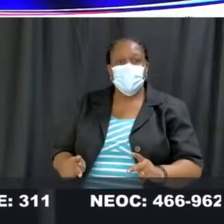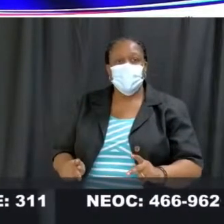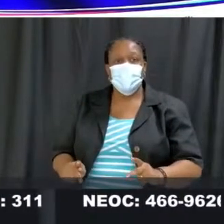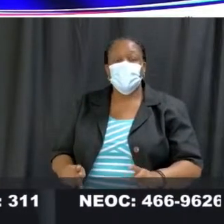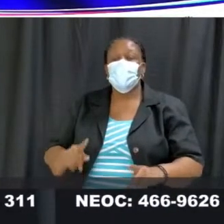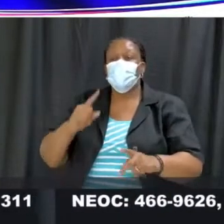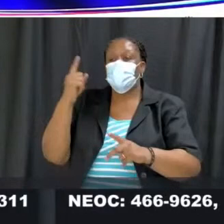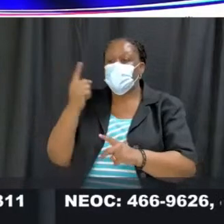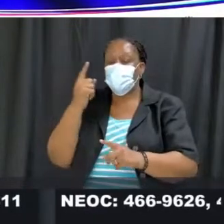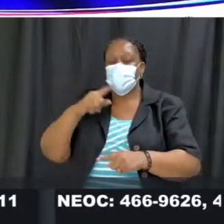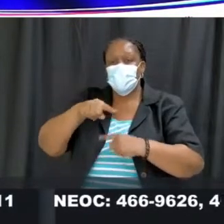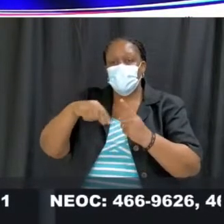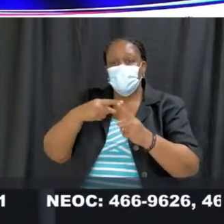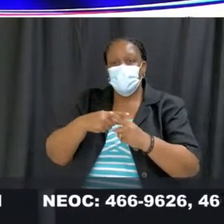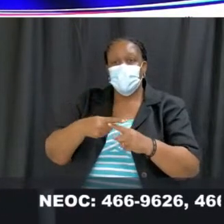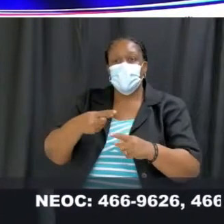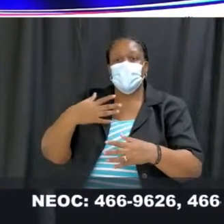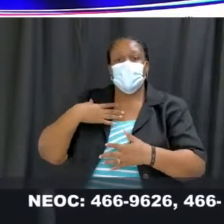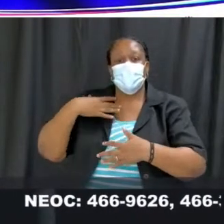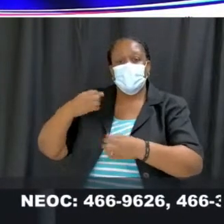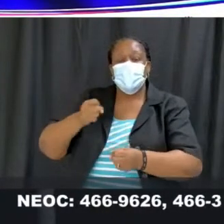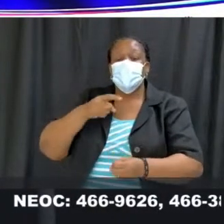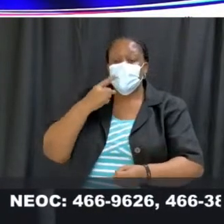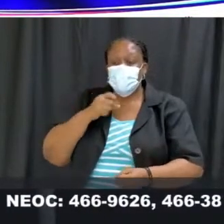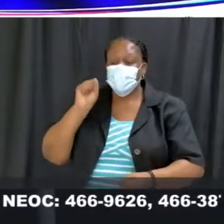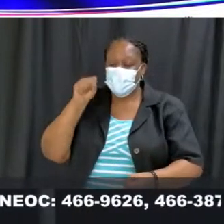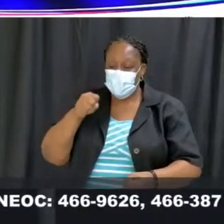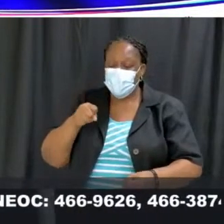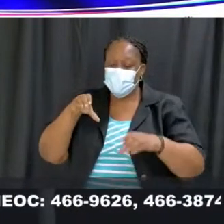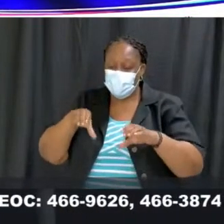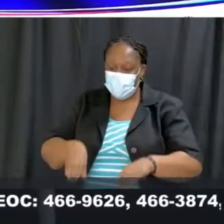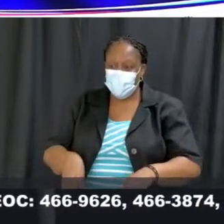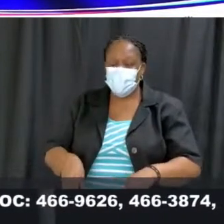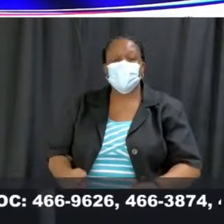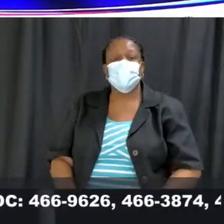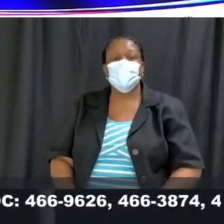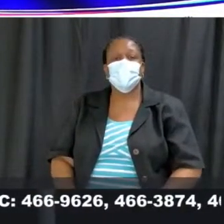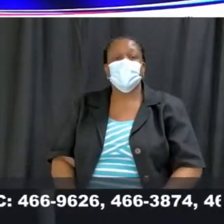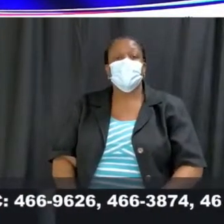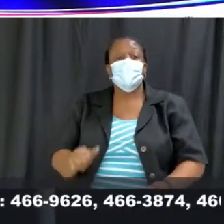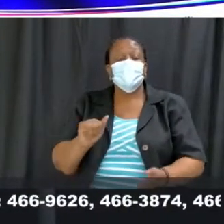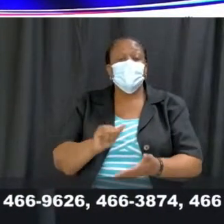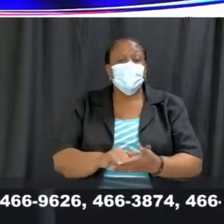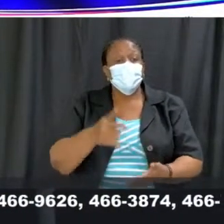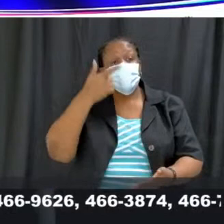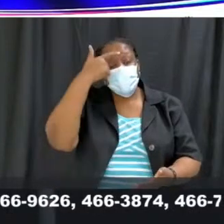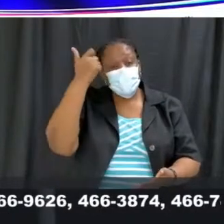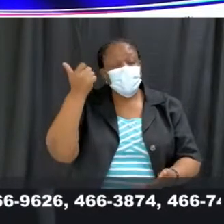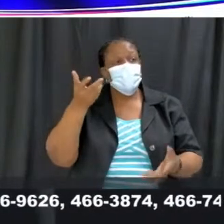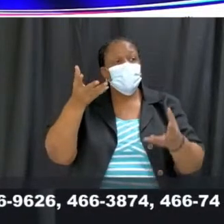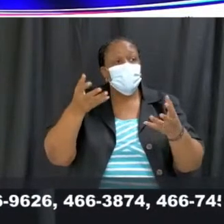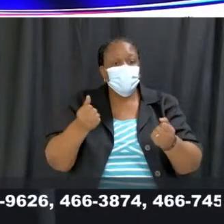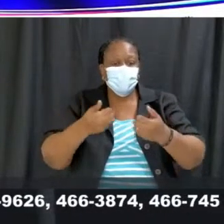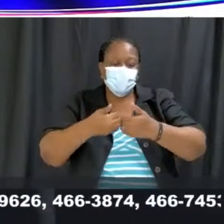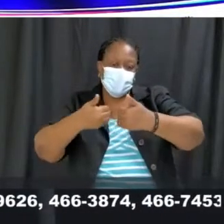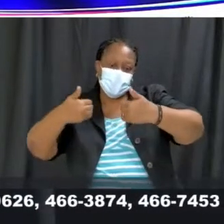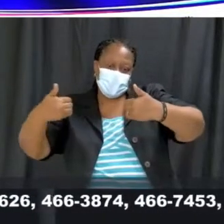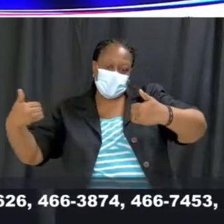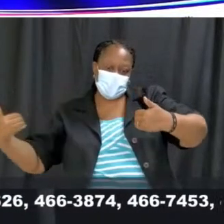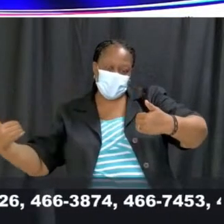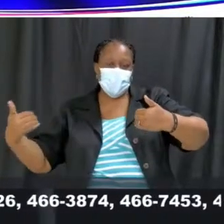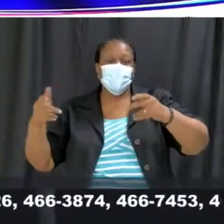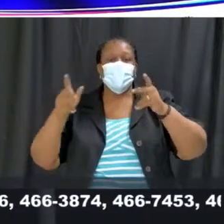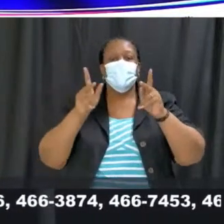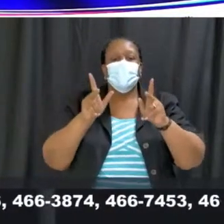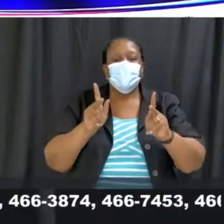to reintegrate. Quarantine is a public health measure that is used to separate and restrict the movement